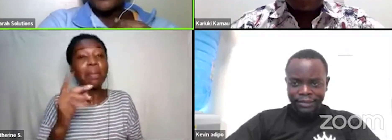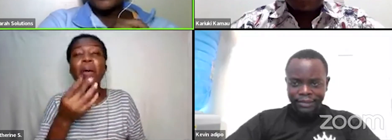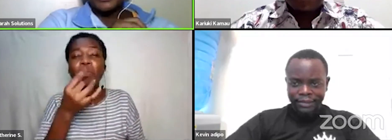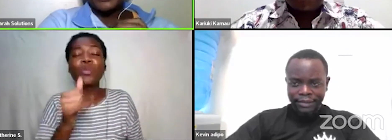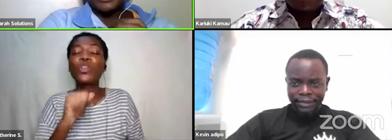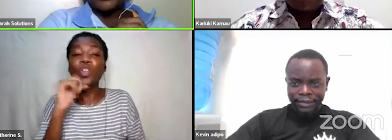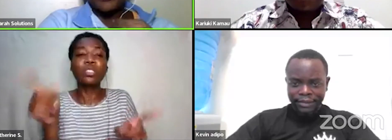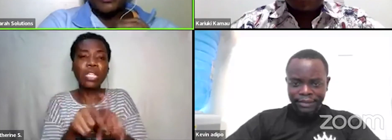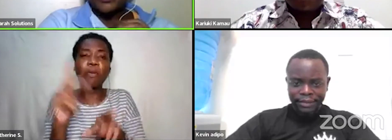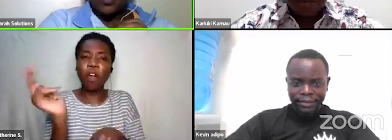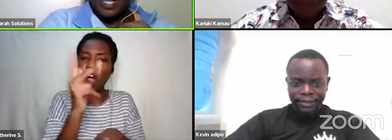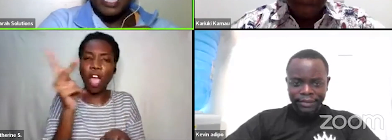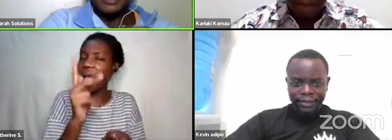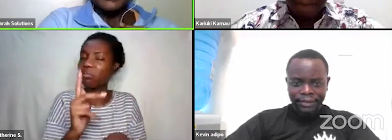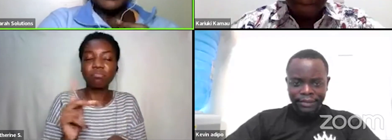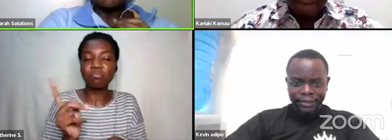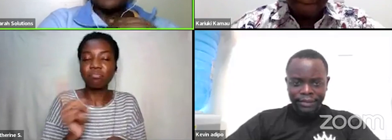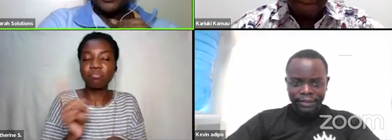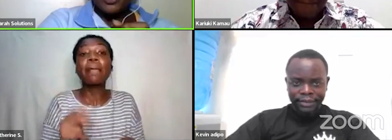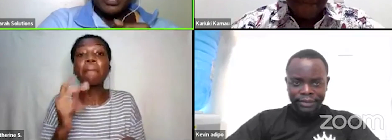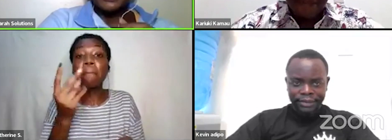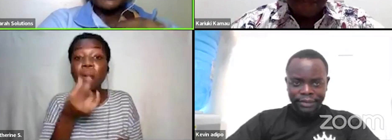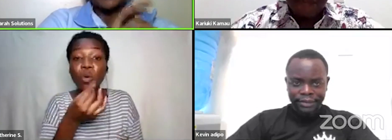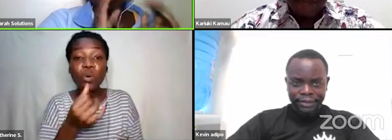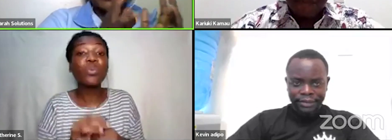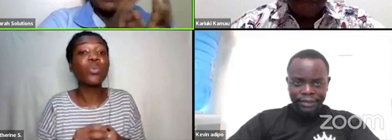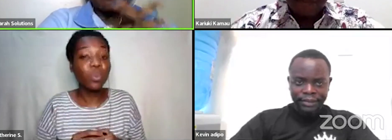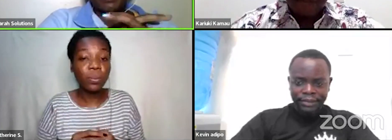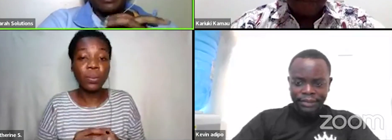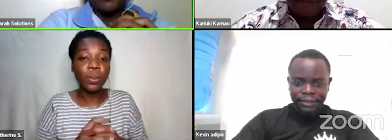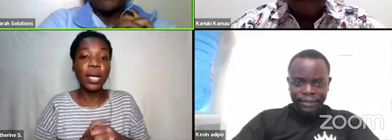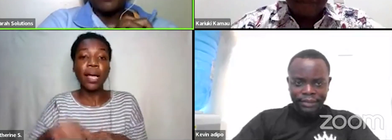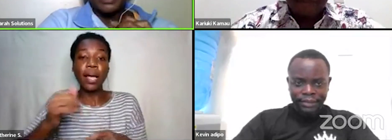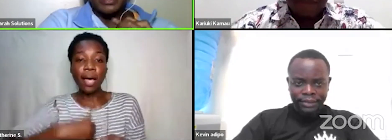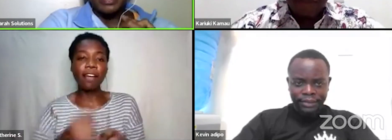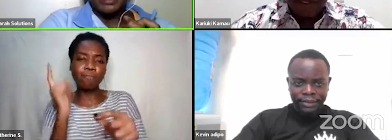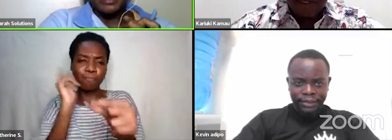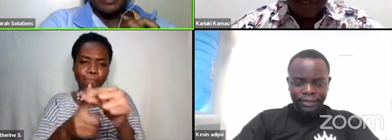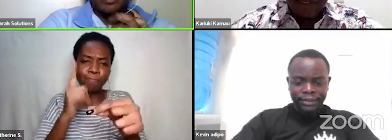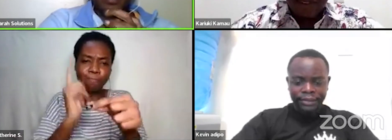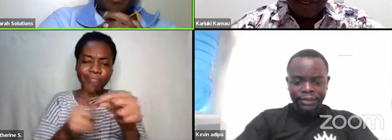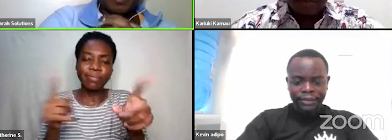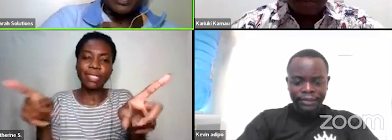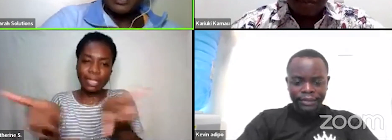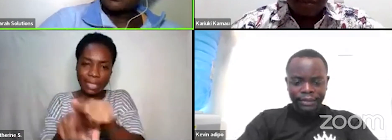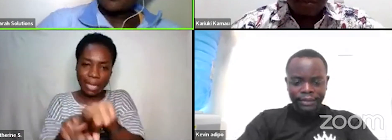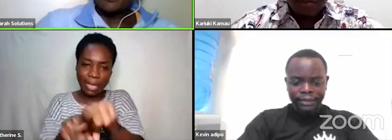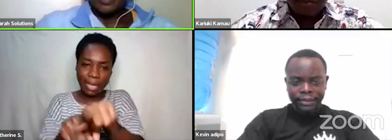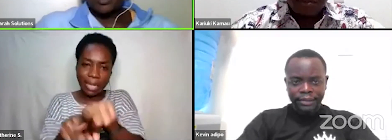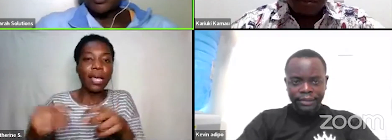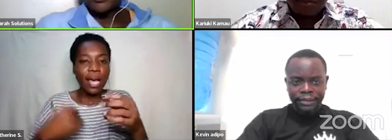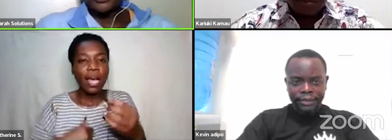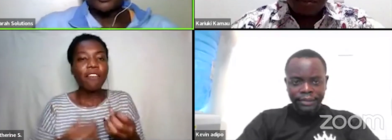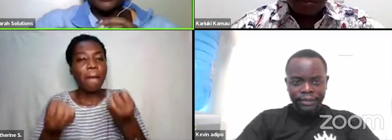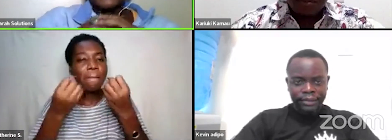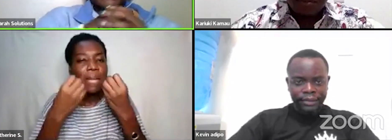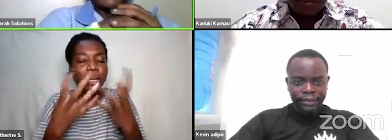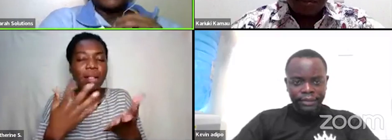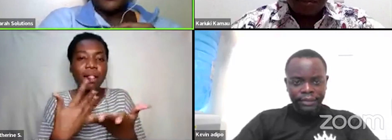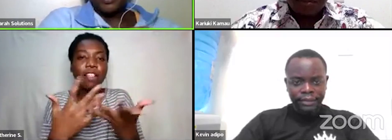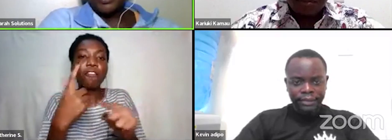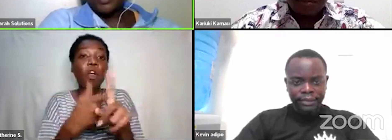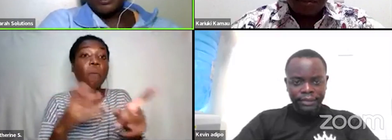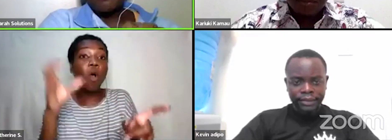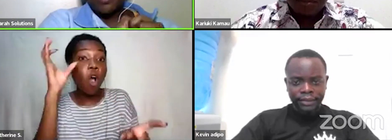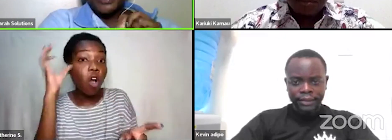Their mabuyu are out of this world. They have cashew nuts. They have quite a number of snacks from the coastal region.